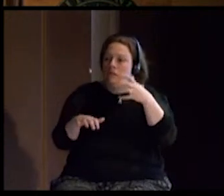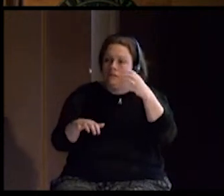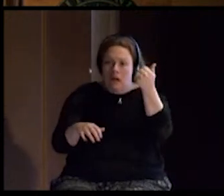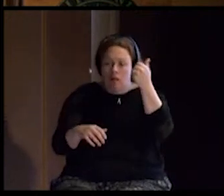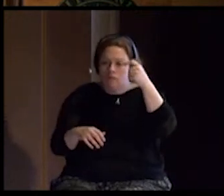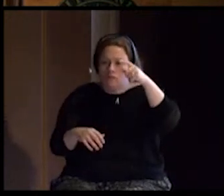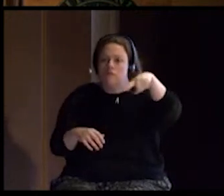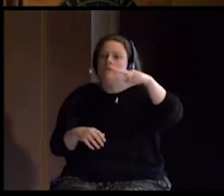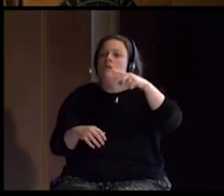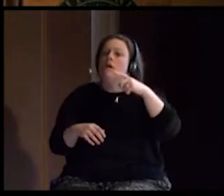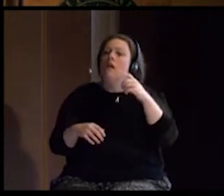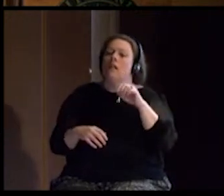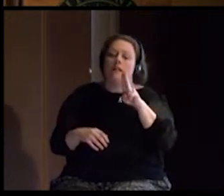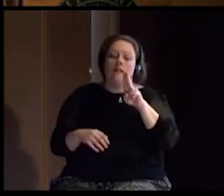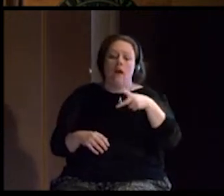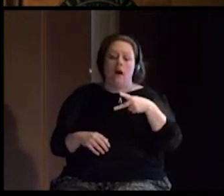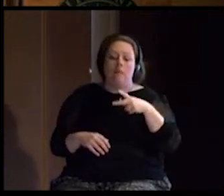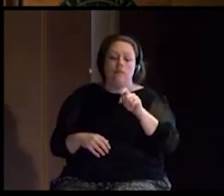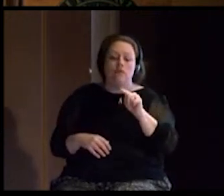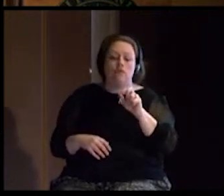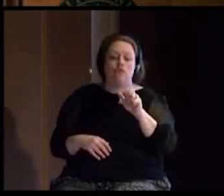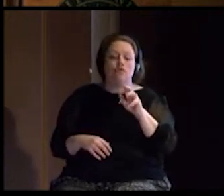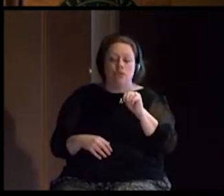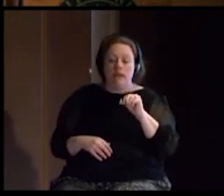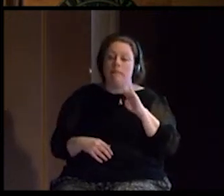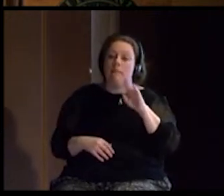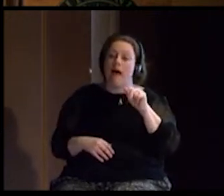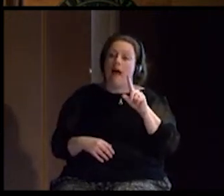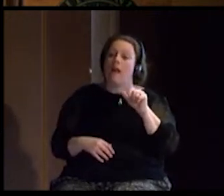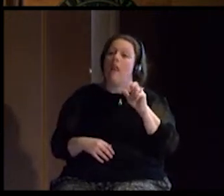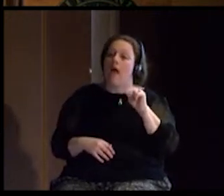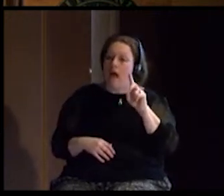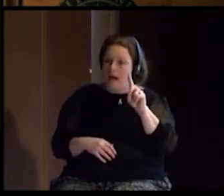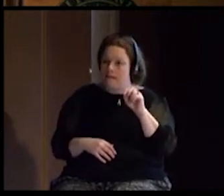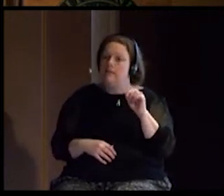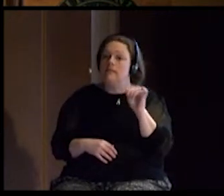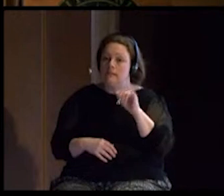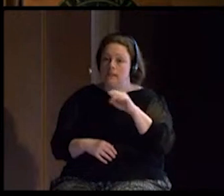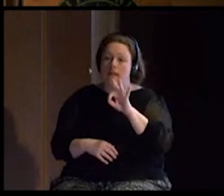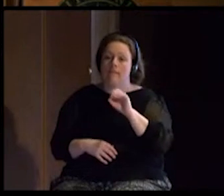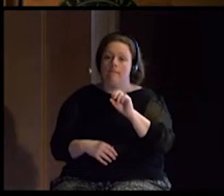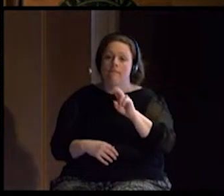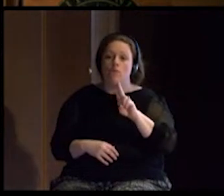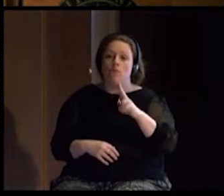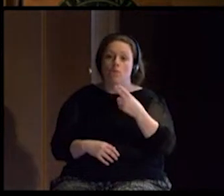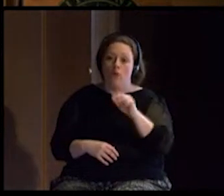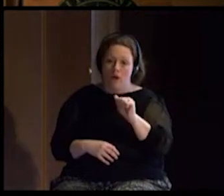the upstream badlands, or the badlands upstream of Fuha Bay.